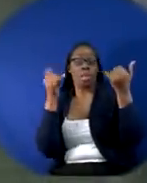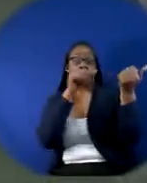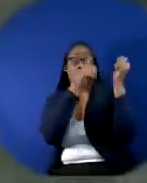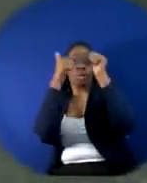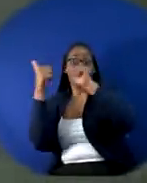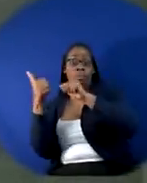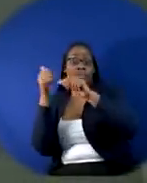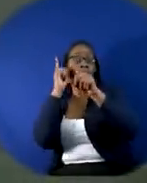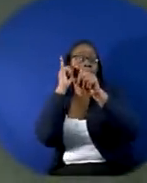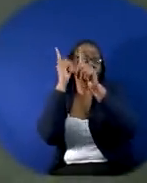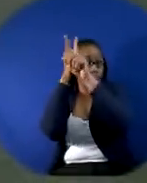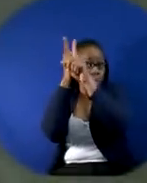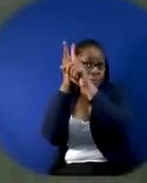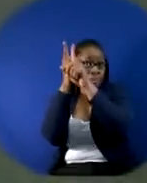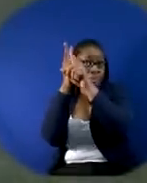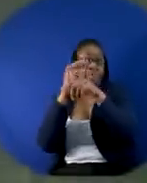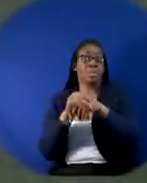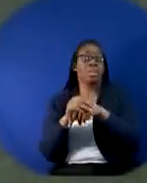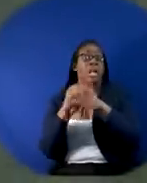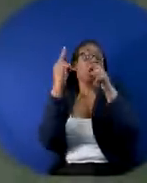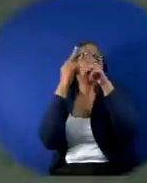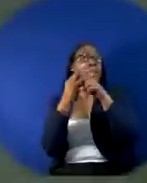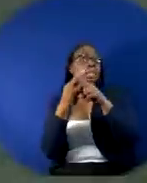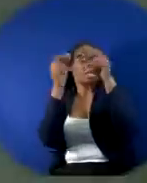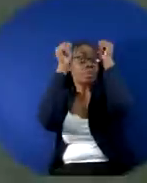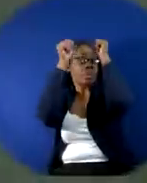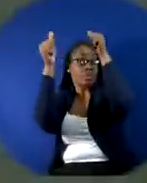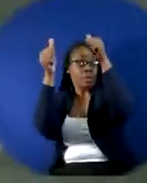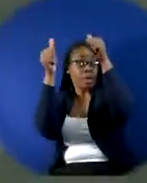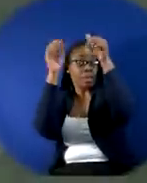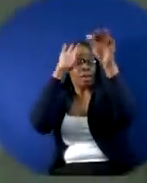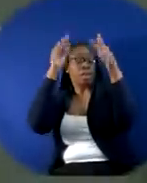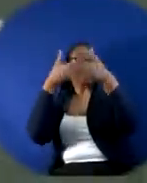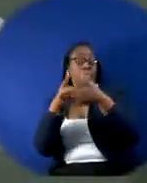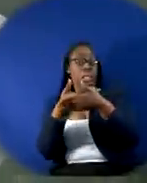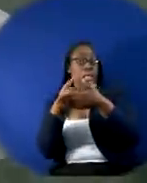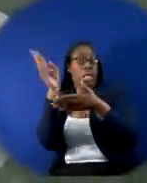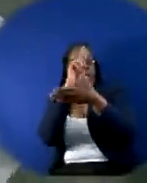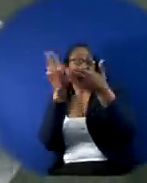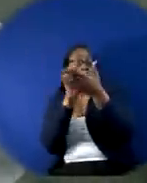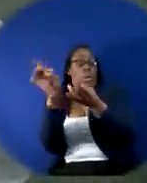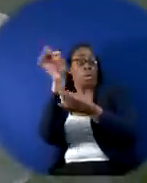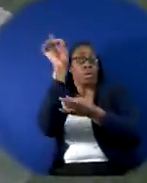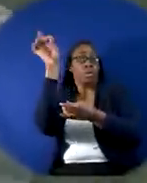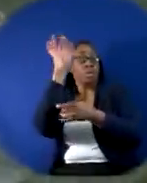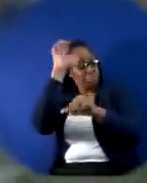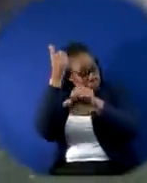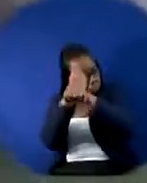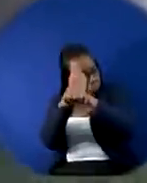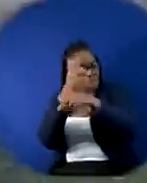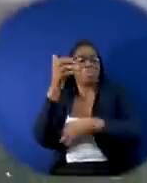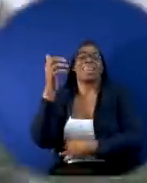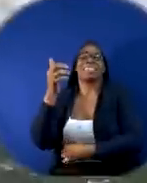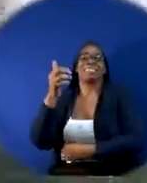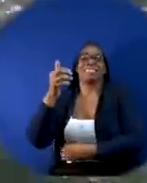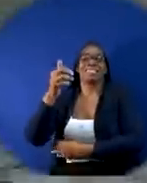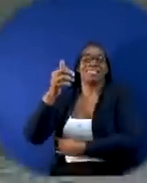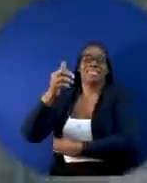brother Lance Jacob Lewis, in the name of the Father, and of the Son, and of the Holy Ghost. Amen.